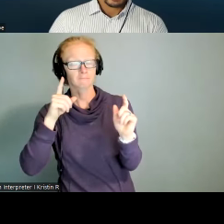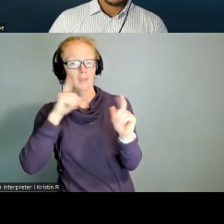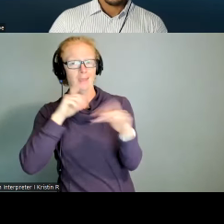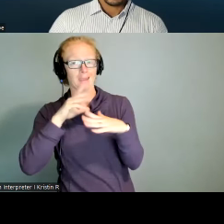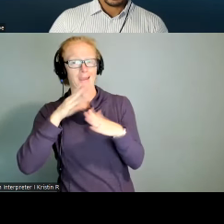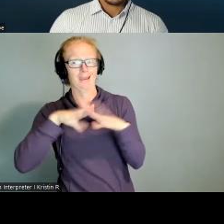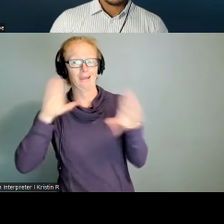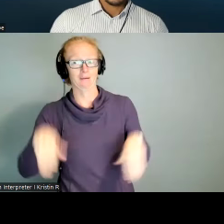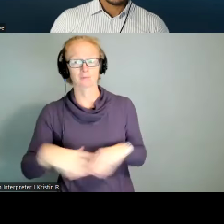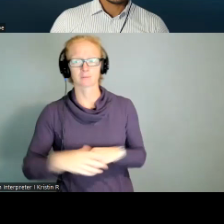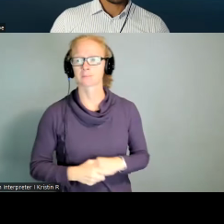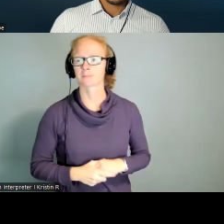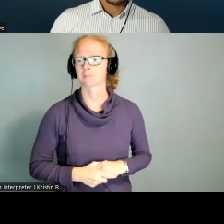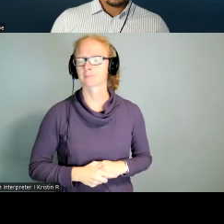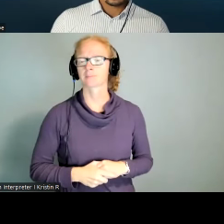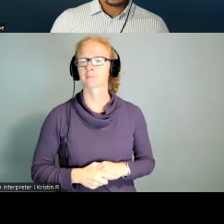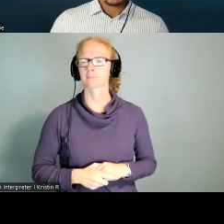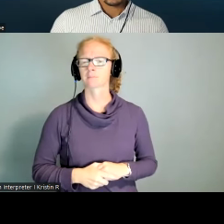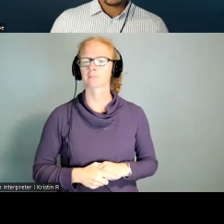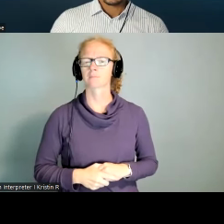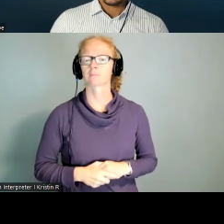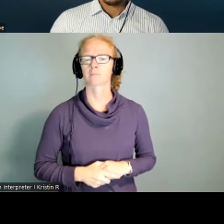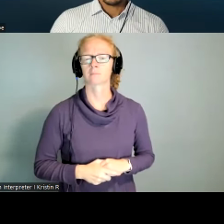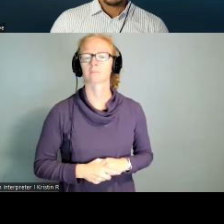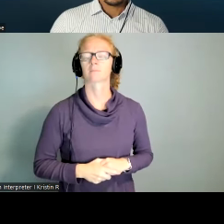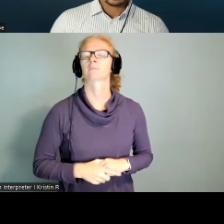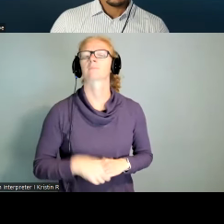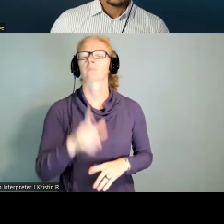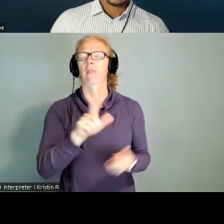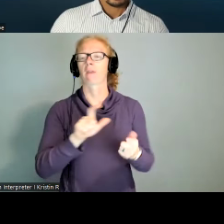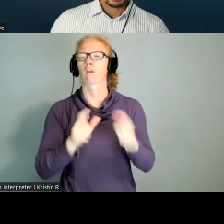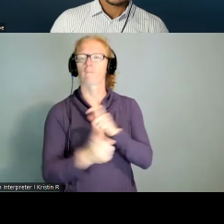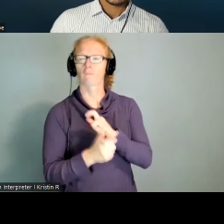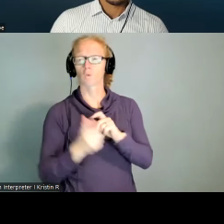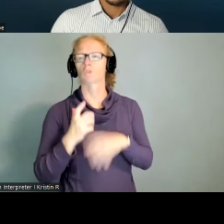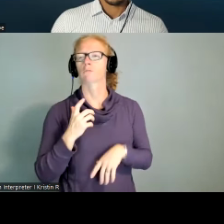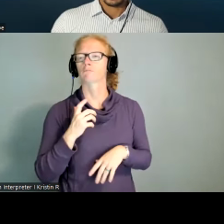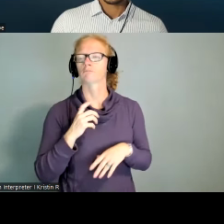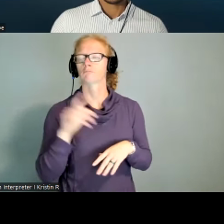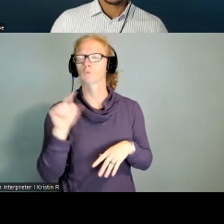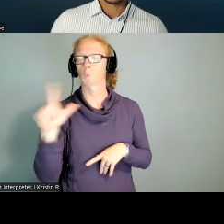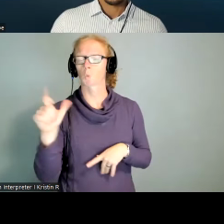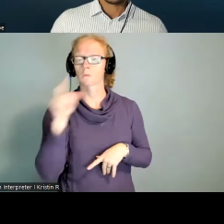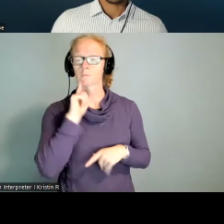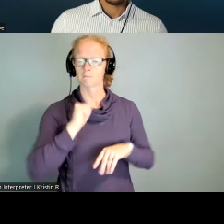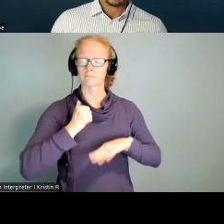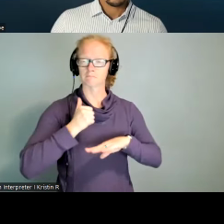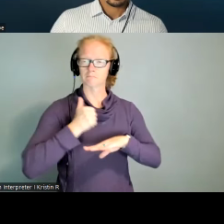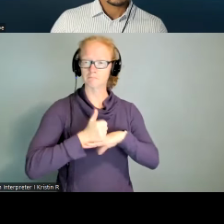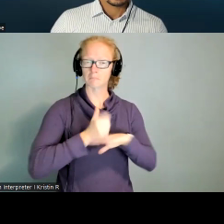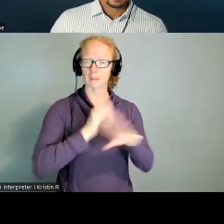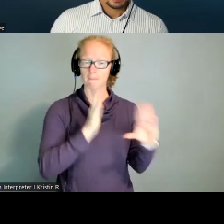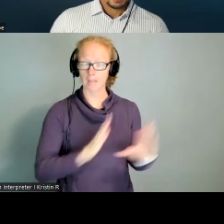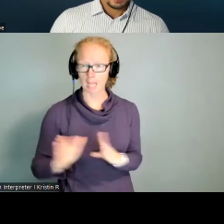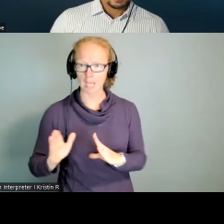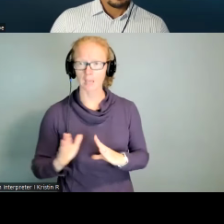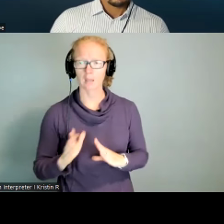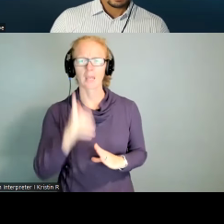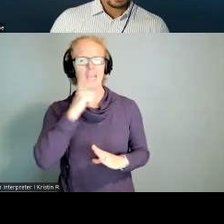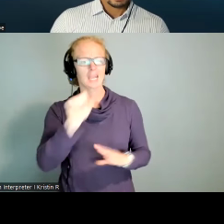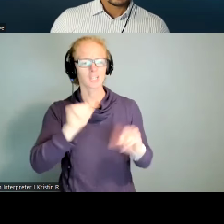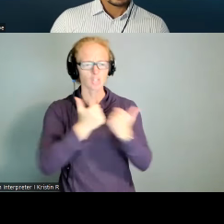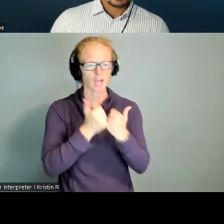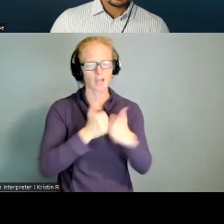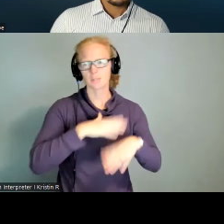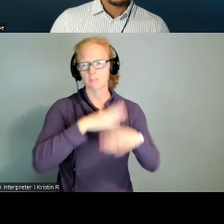So again, we had a list of the conversion tools that they made use of. So they had a specific plan to address the regulatory barriers.